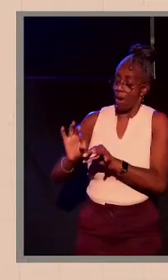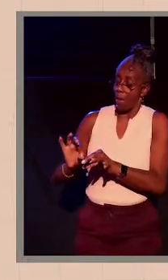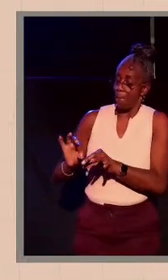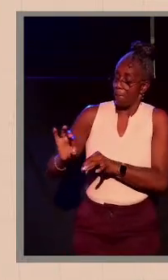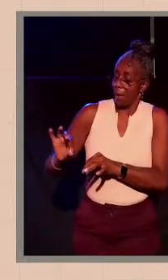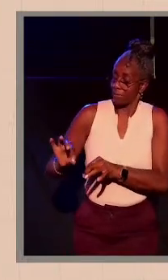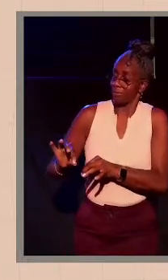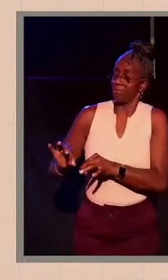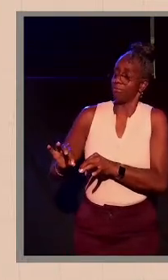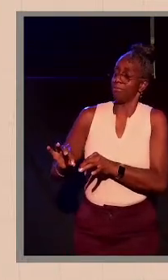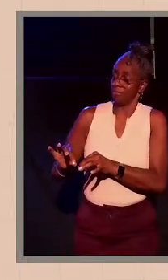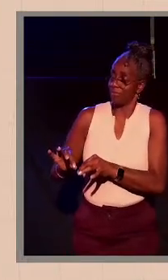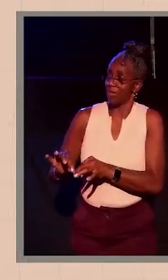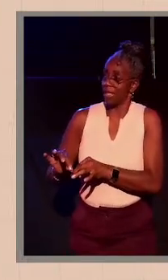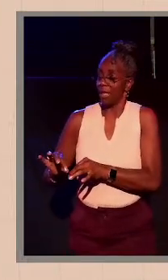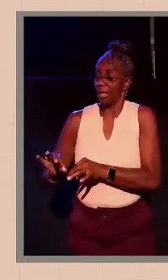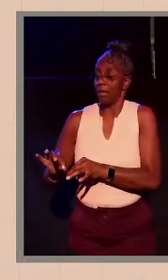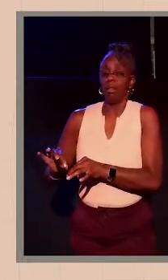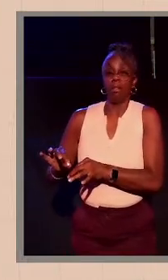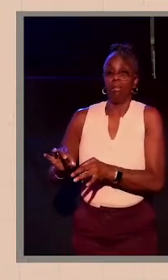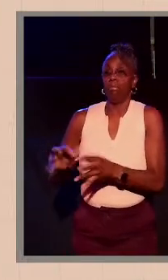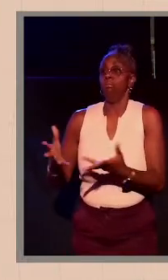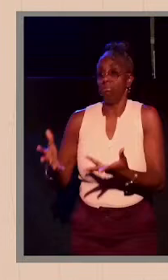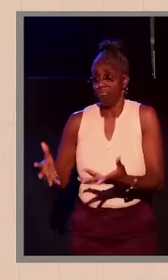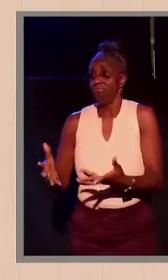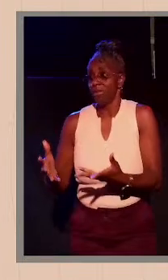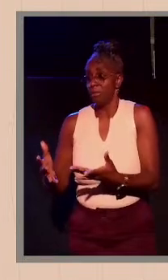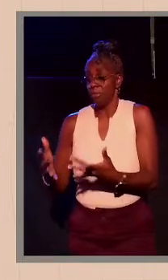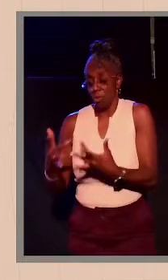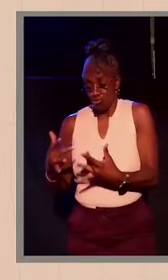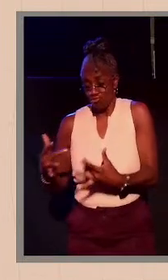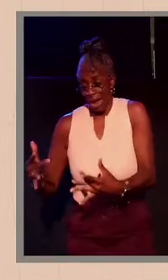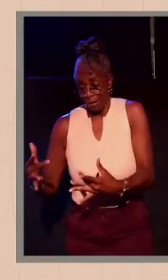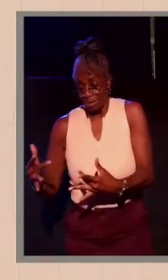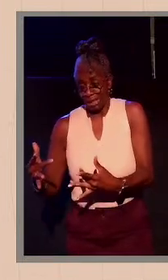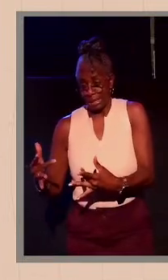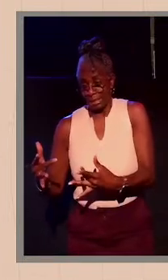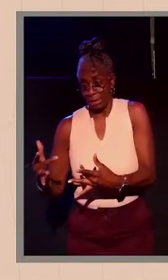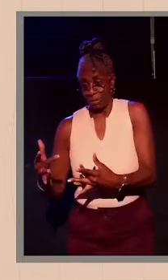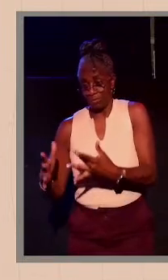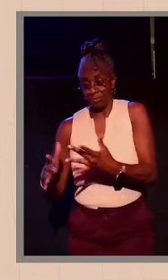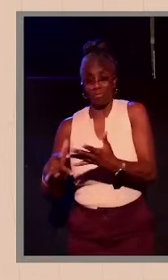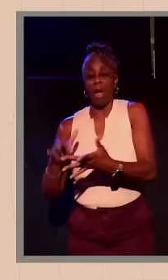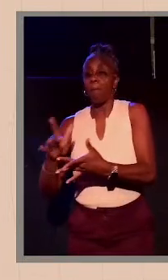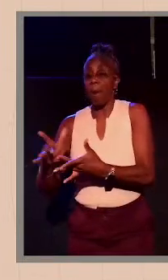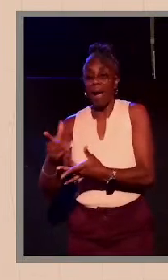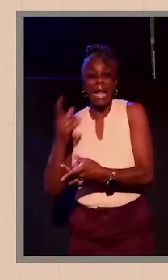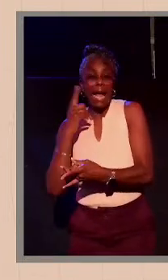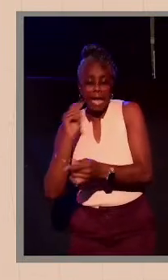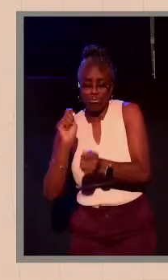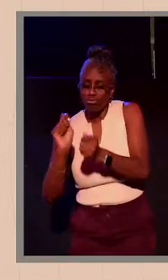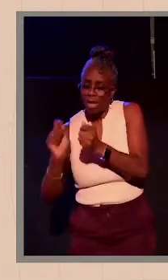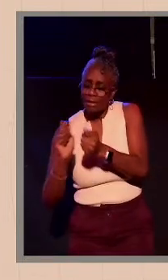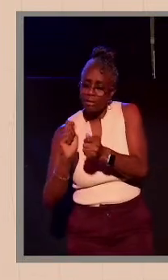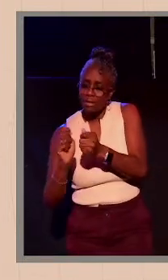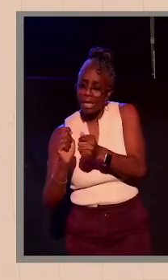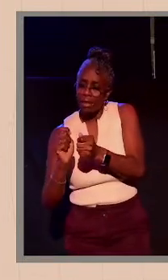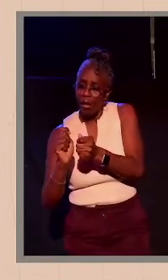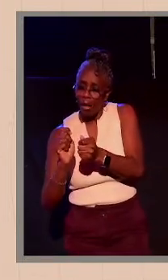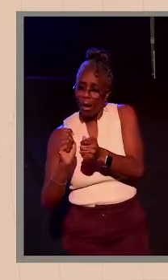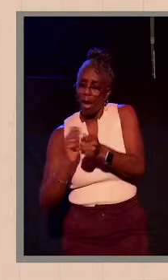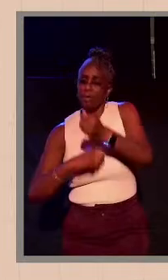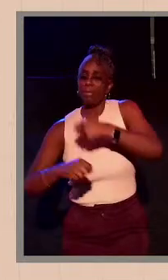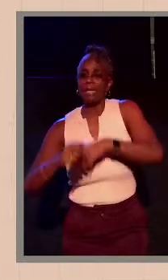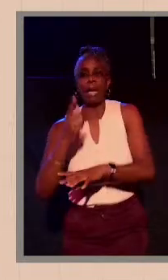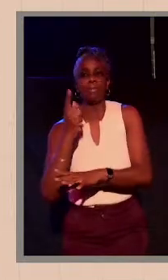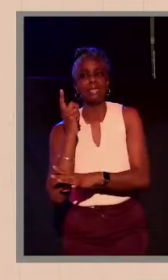does. It is a very crowded user interface, but you can definitely simplify that a lot. There's a lot going on here because